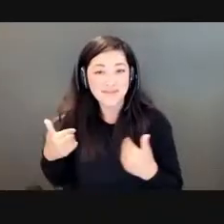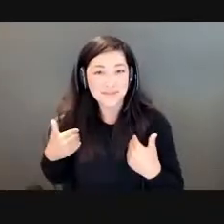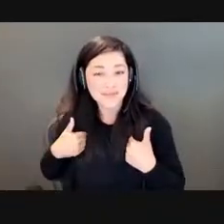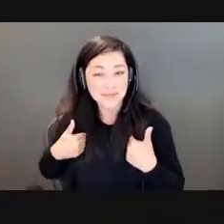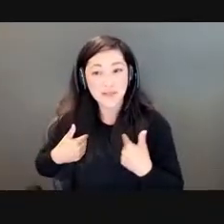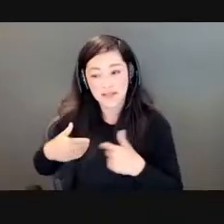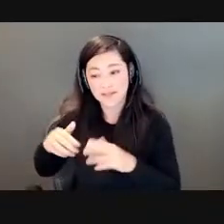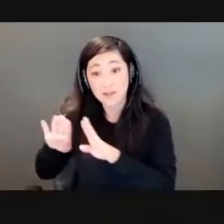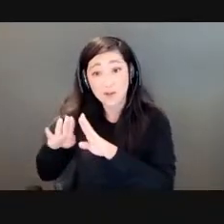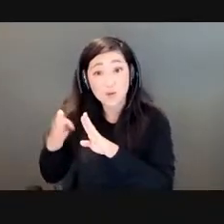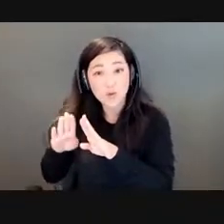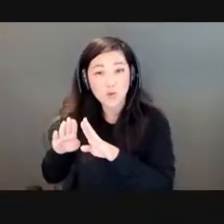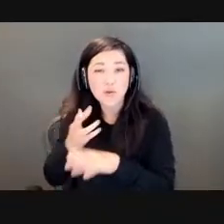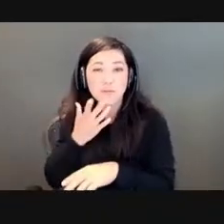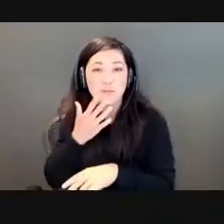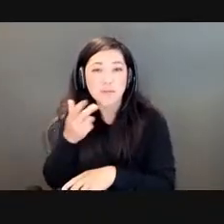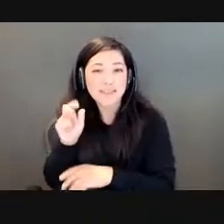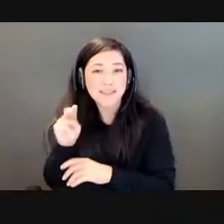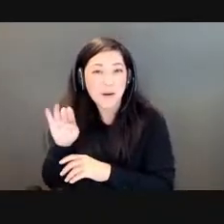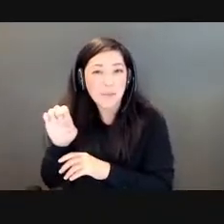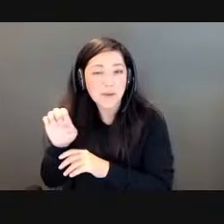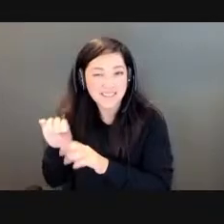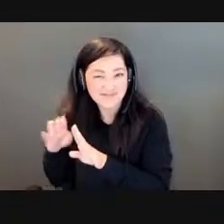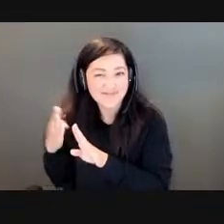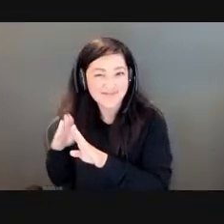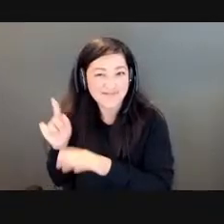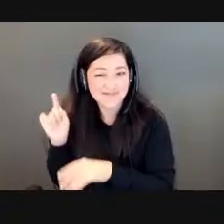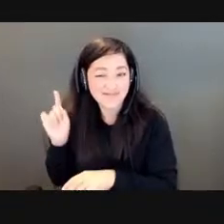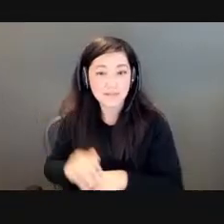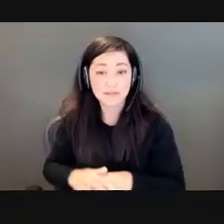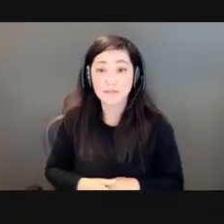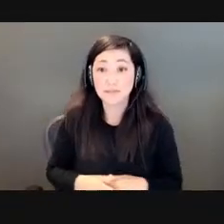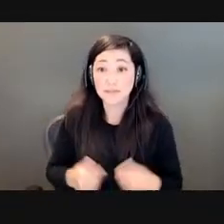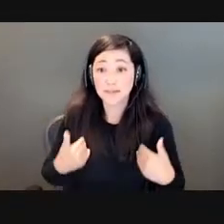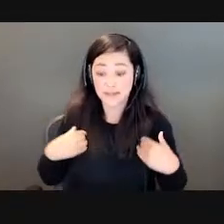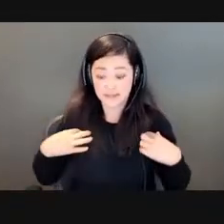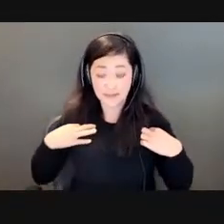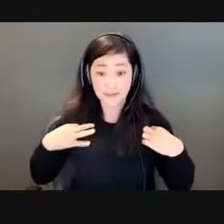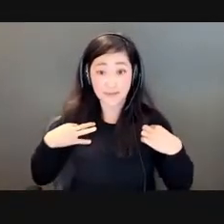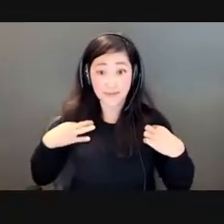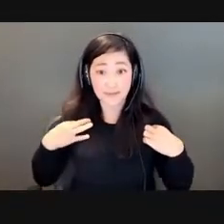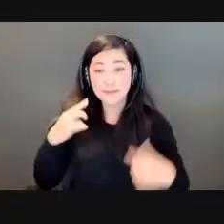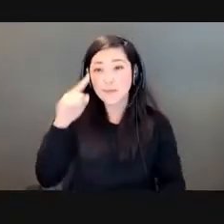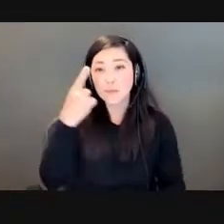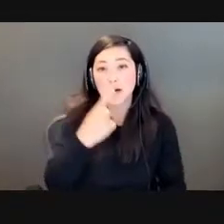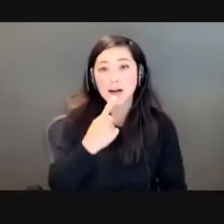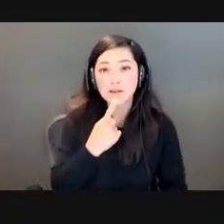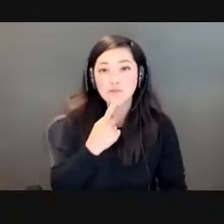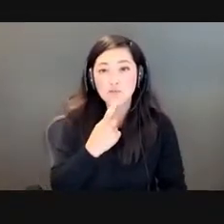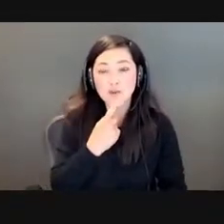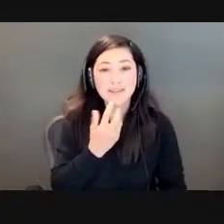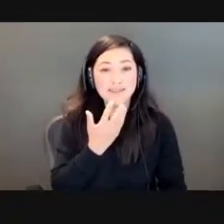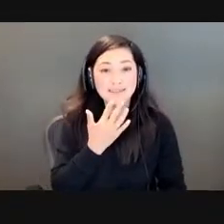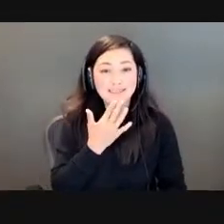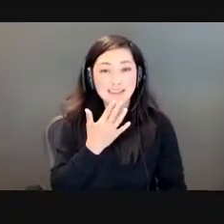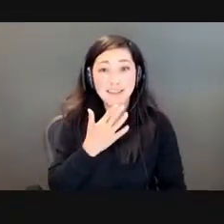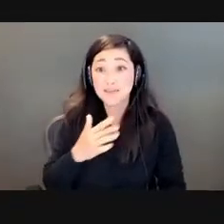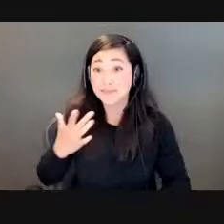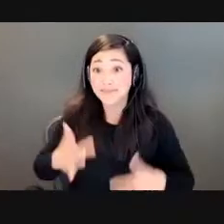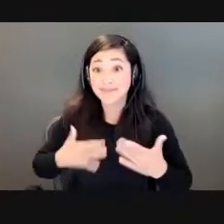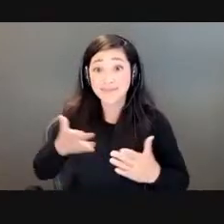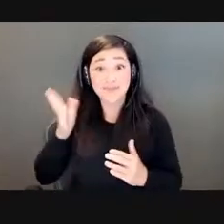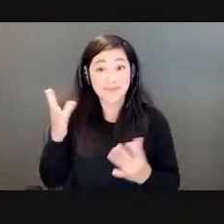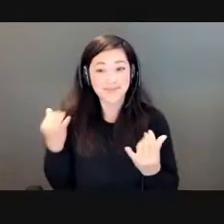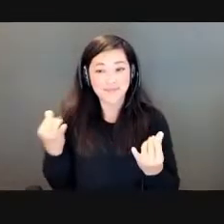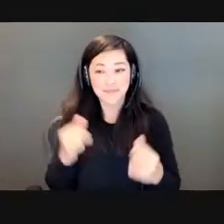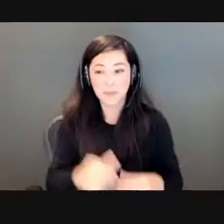shine-colored doorway. And I am wearing a black and red tank top. And I'm excited to be able to present to you